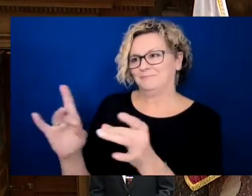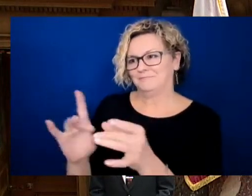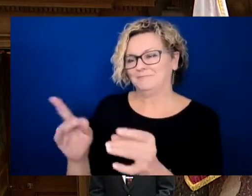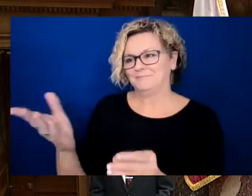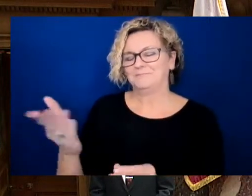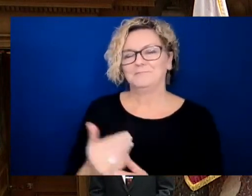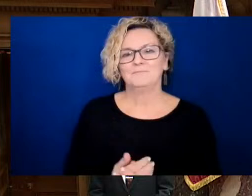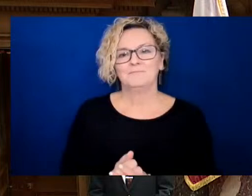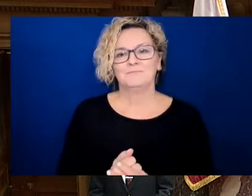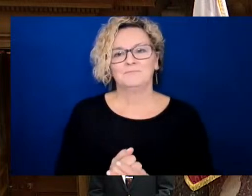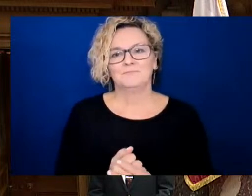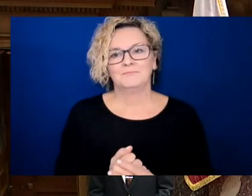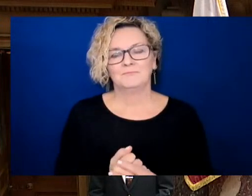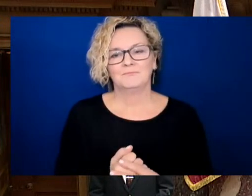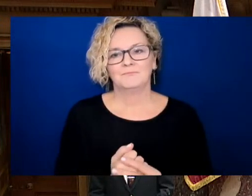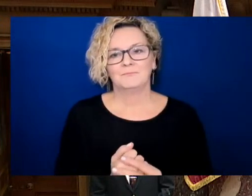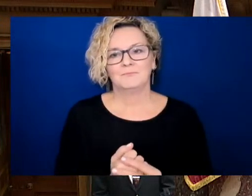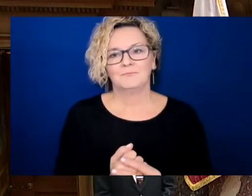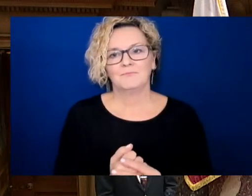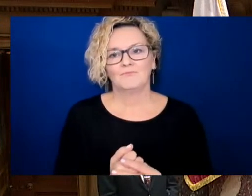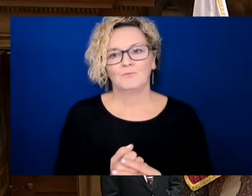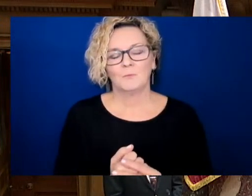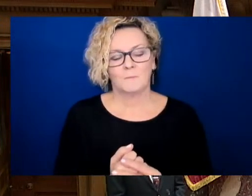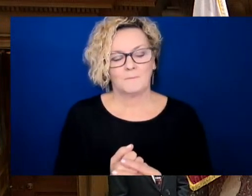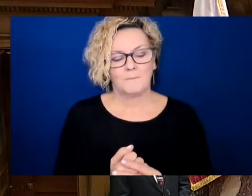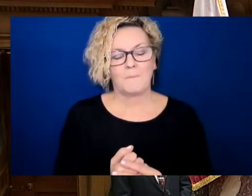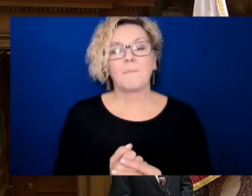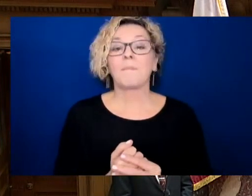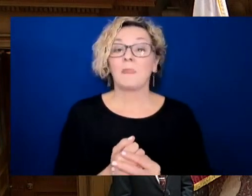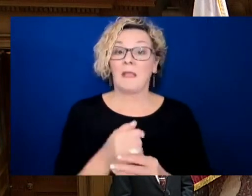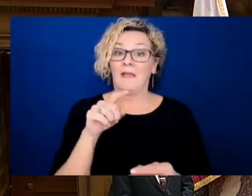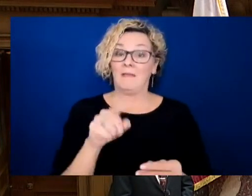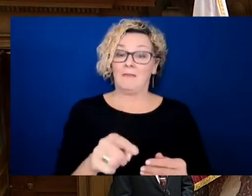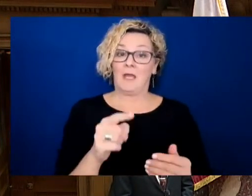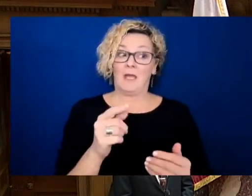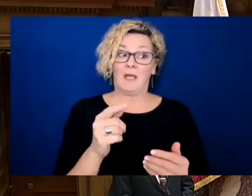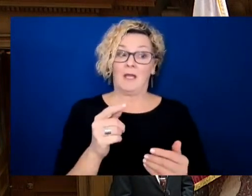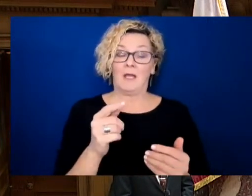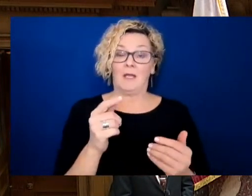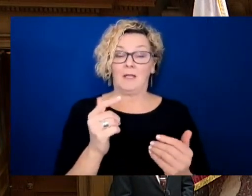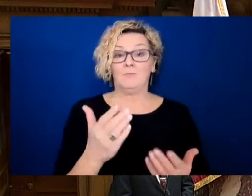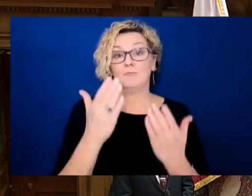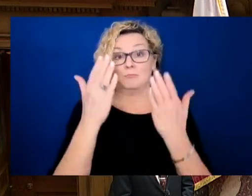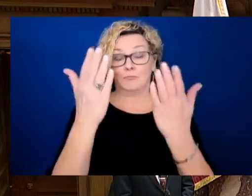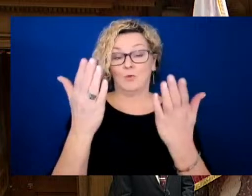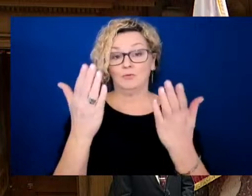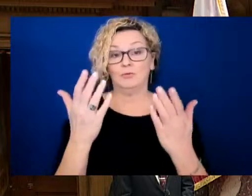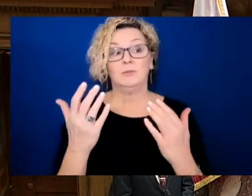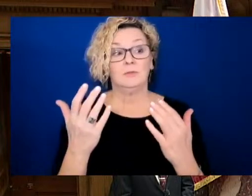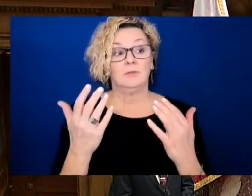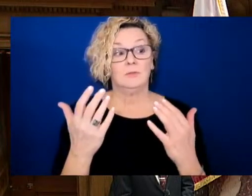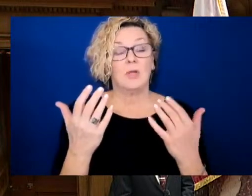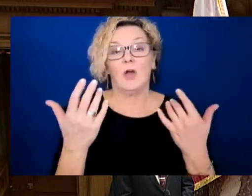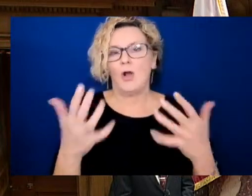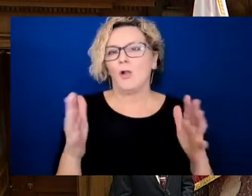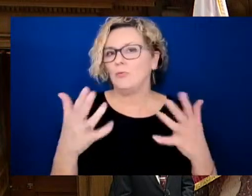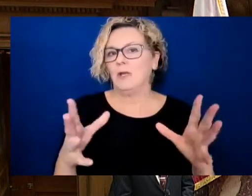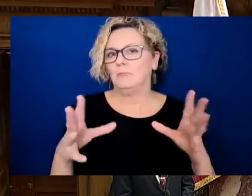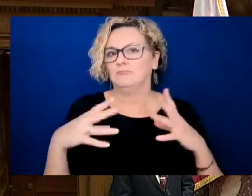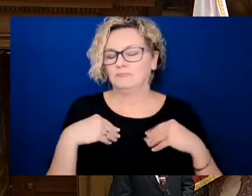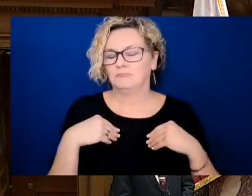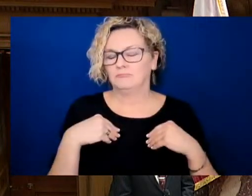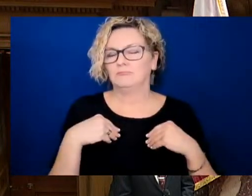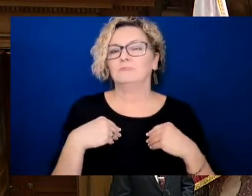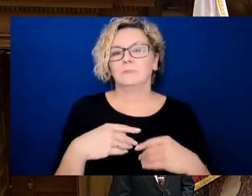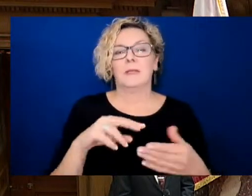Honourable members, as the sessional order authorizing hybrid sitting has now been adopted by the House, any members joining